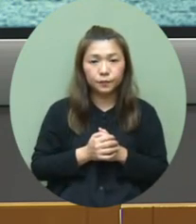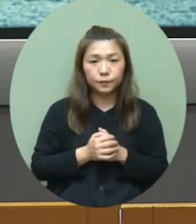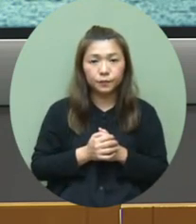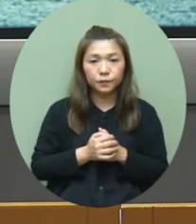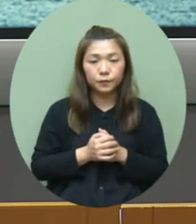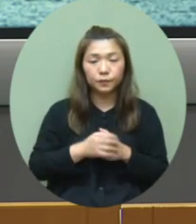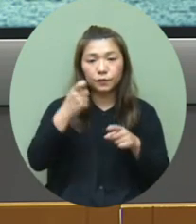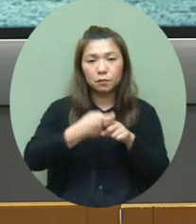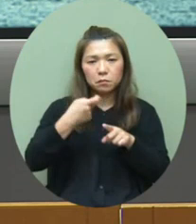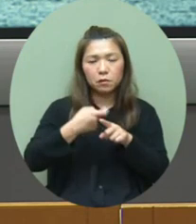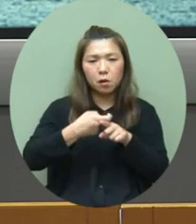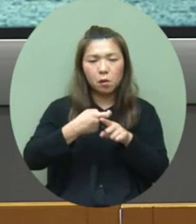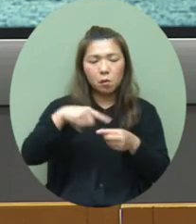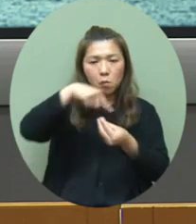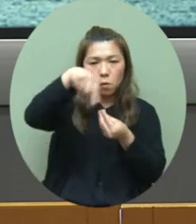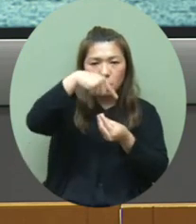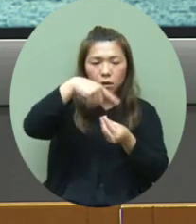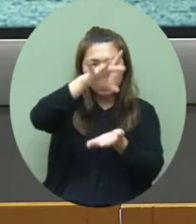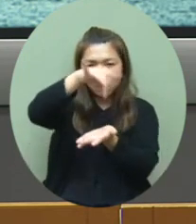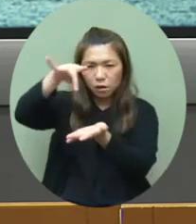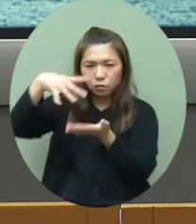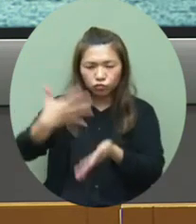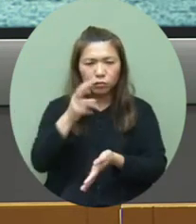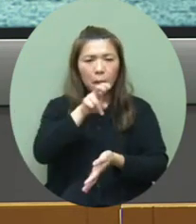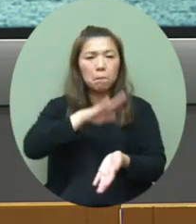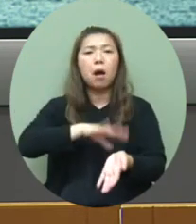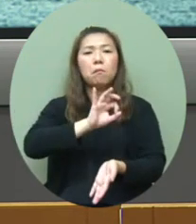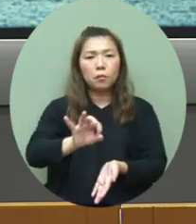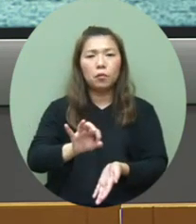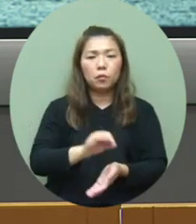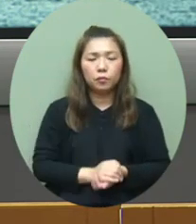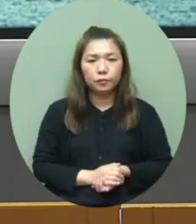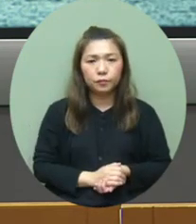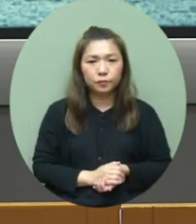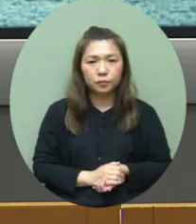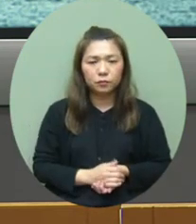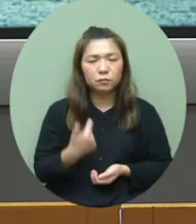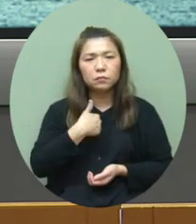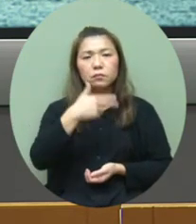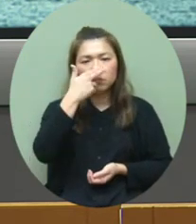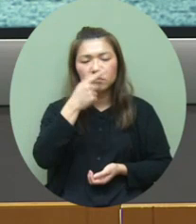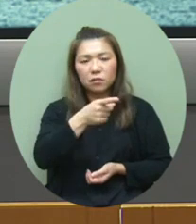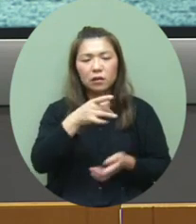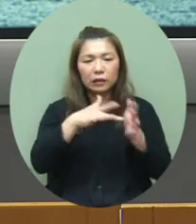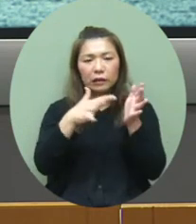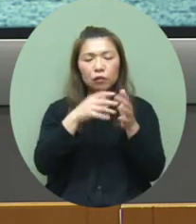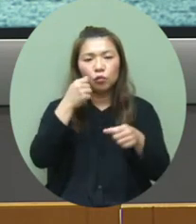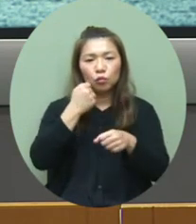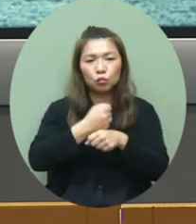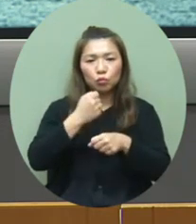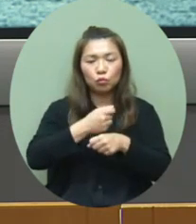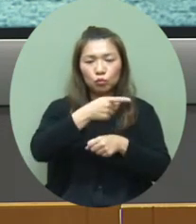they're all tested negative. I understand that our EMSD colleagues has inspected the place this